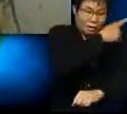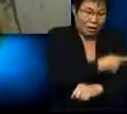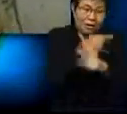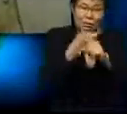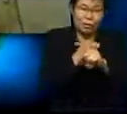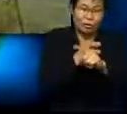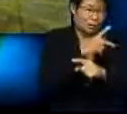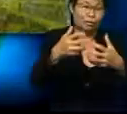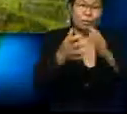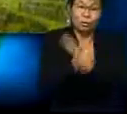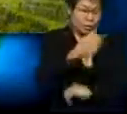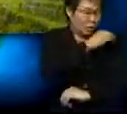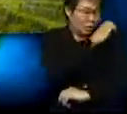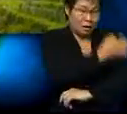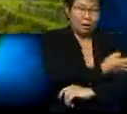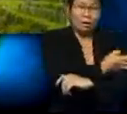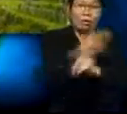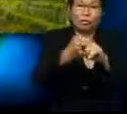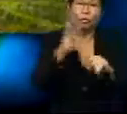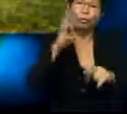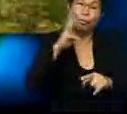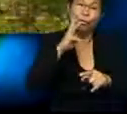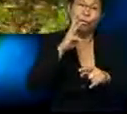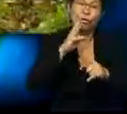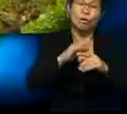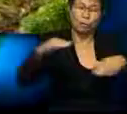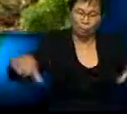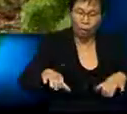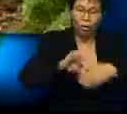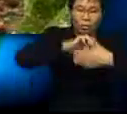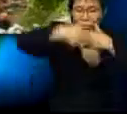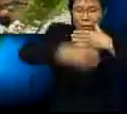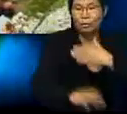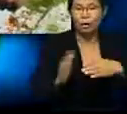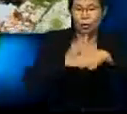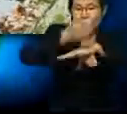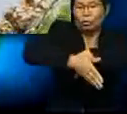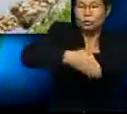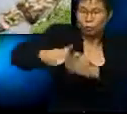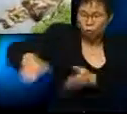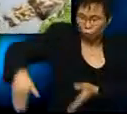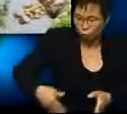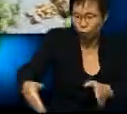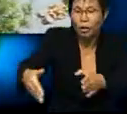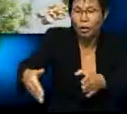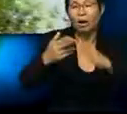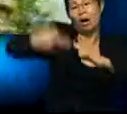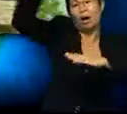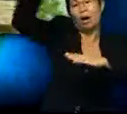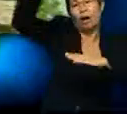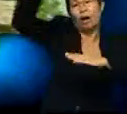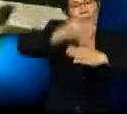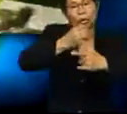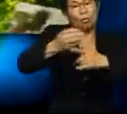from water is harnessed by building dams across a river or stream high up on a hill or